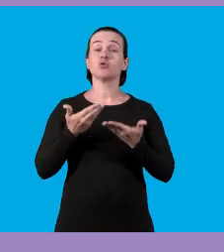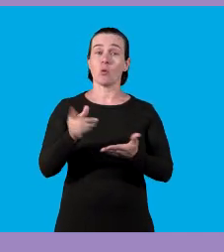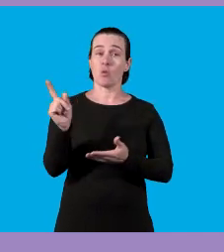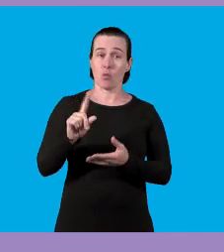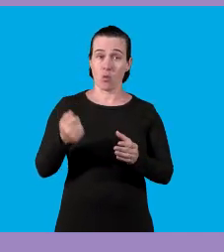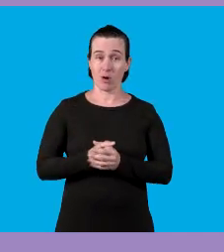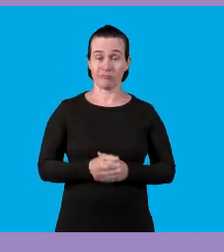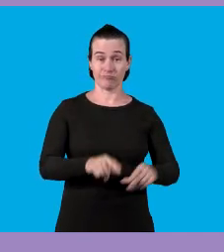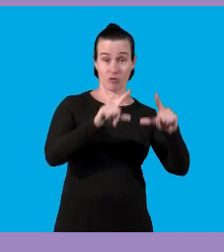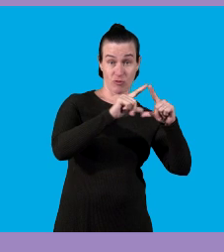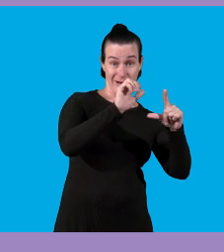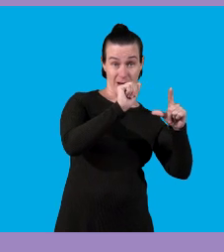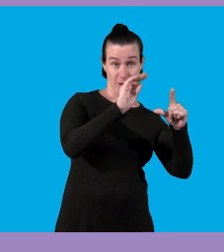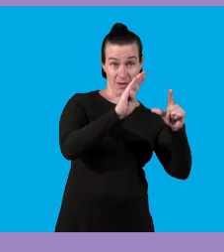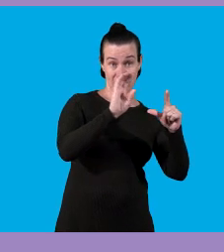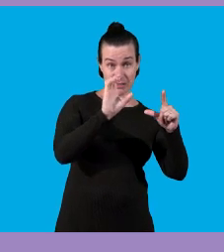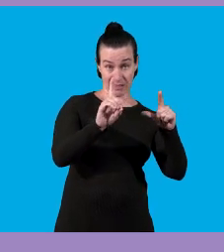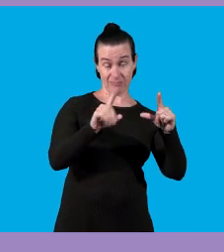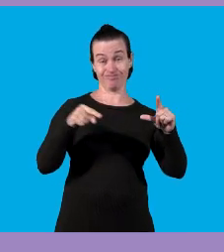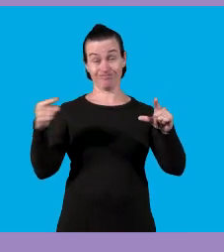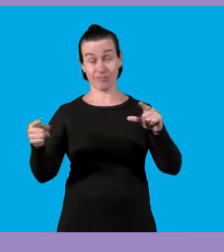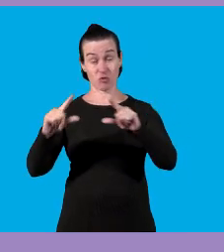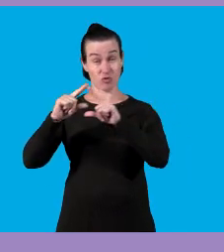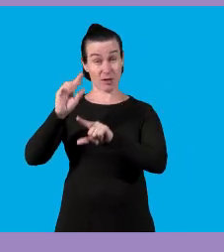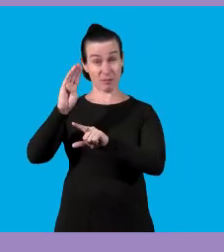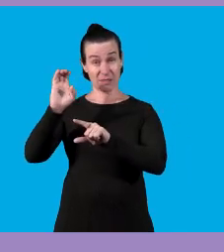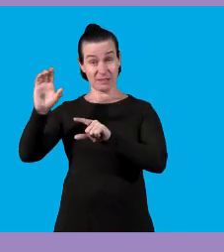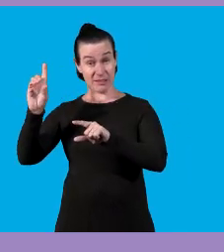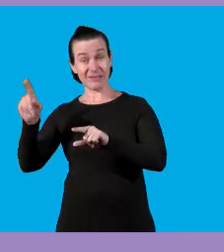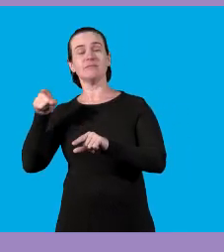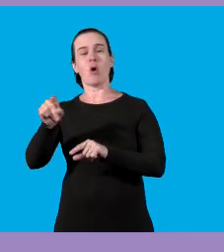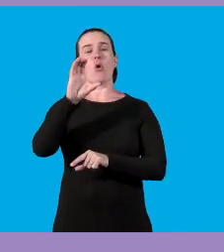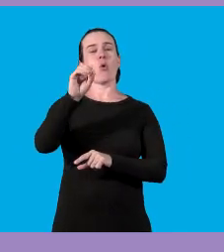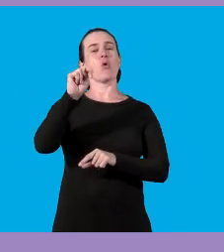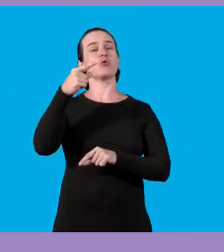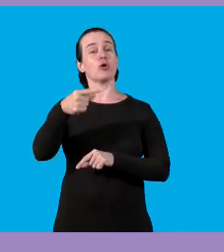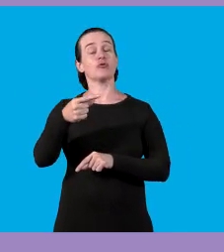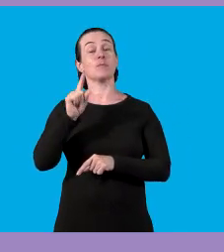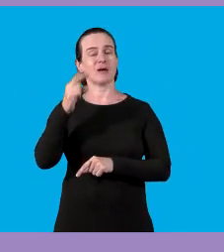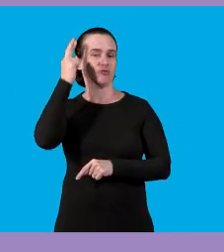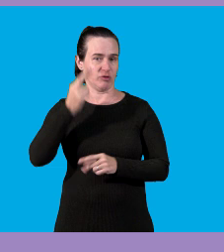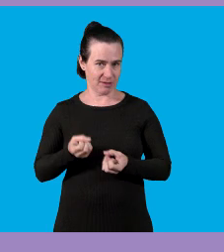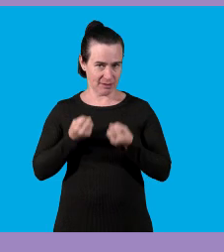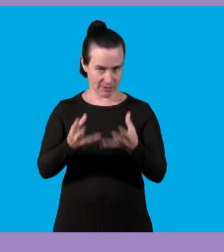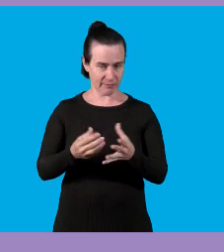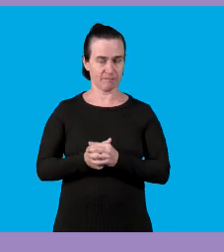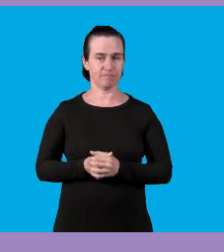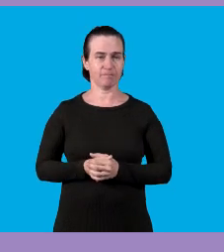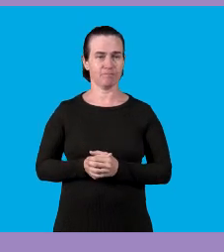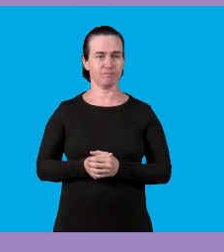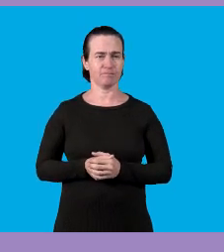is congruent to triangle BCD and give reasons. Information that we know is